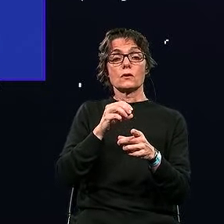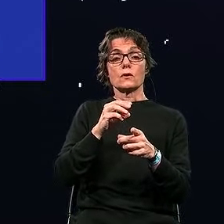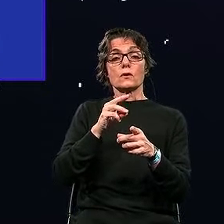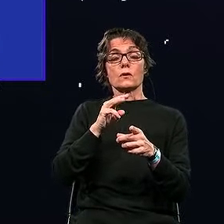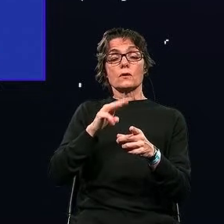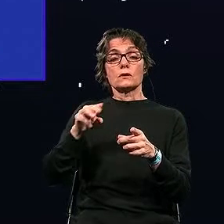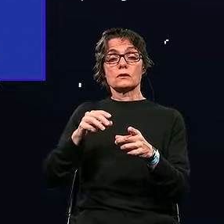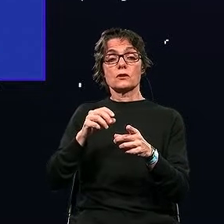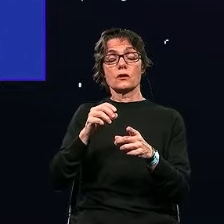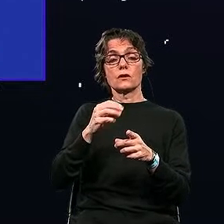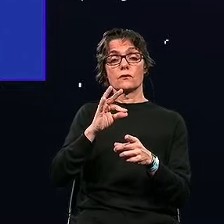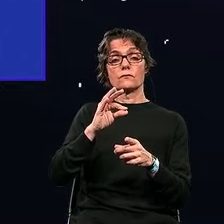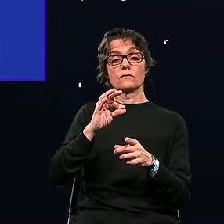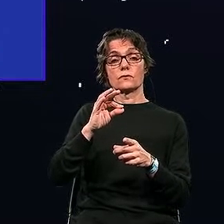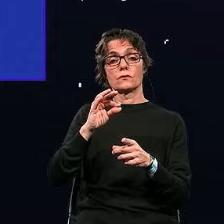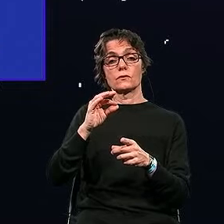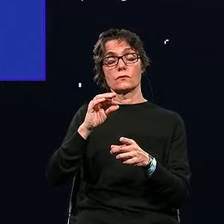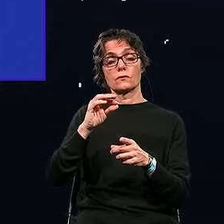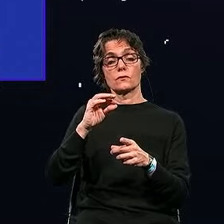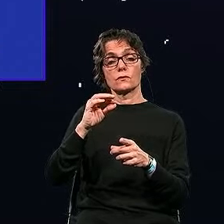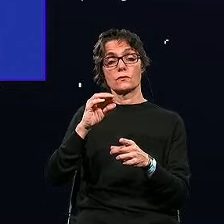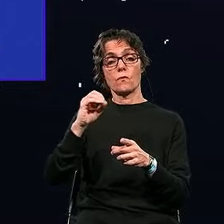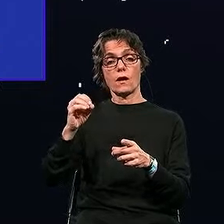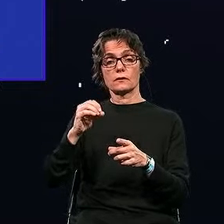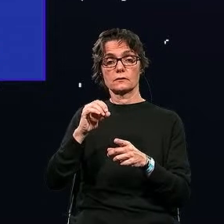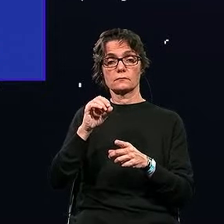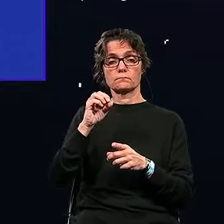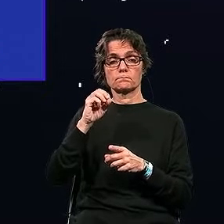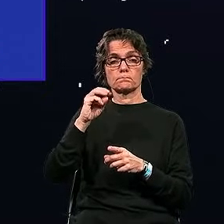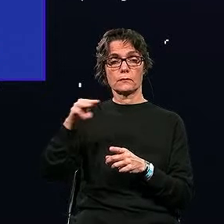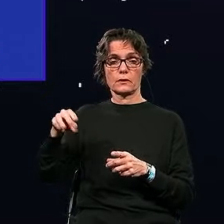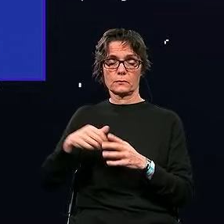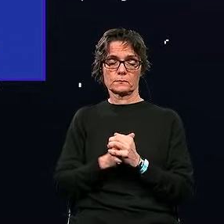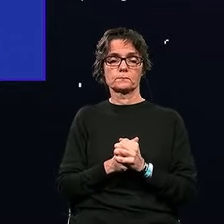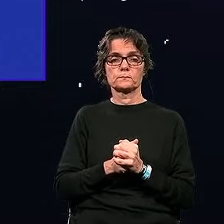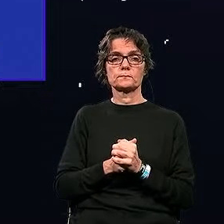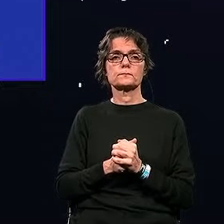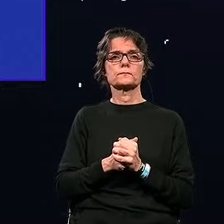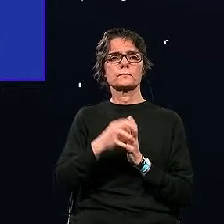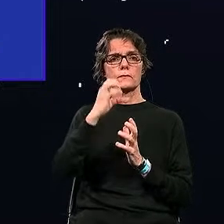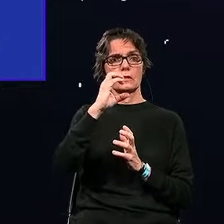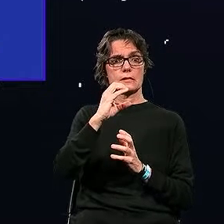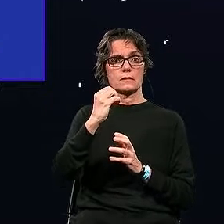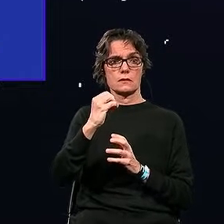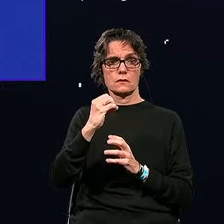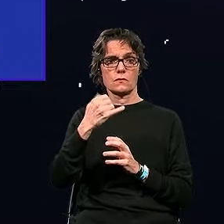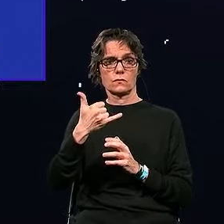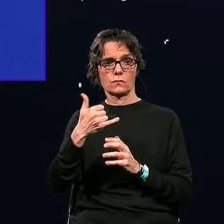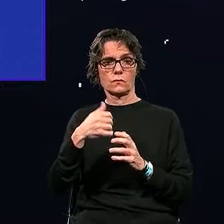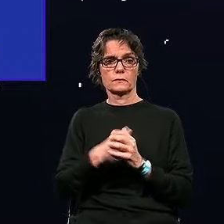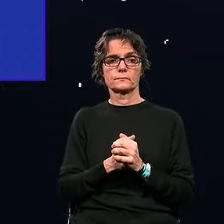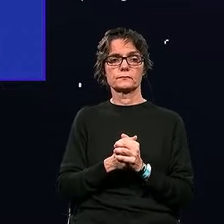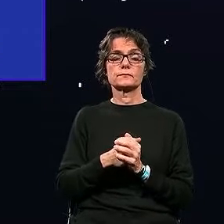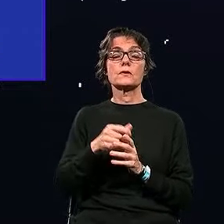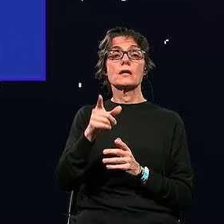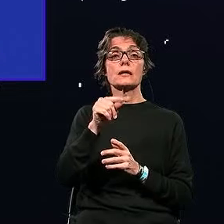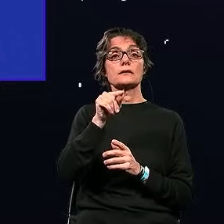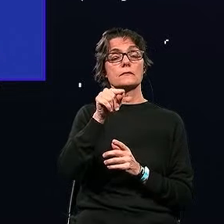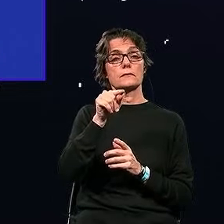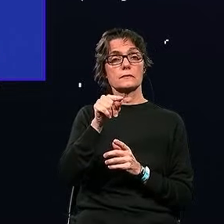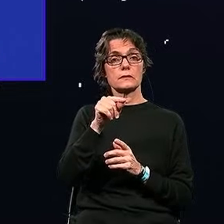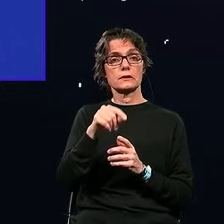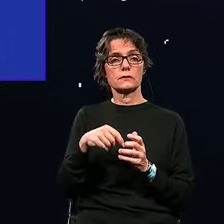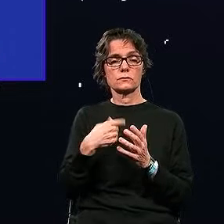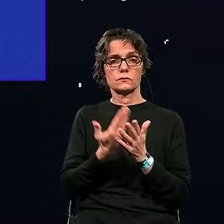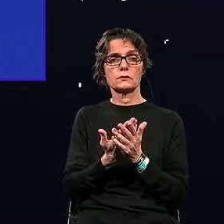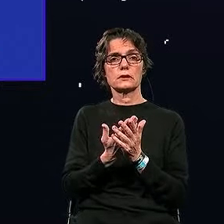2,400 billion tons of carbon dioxide. And that 2,400 billion has driven an